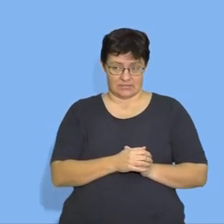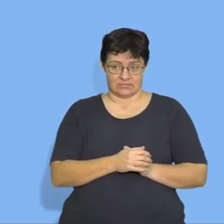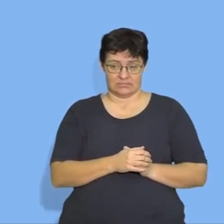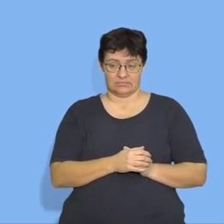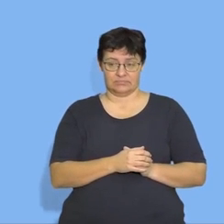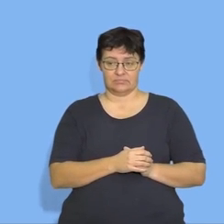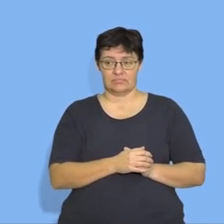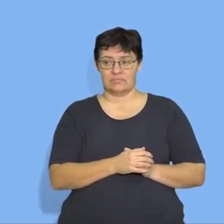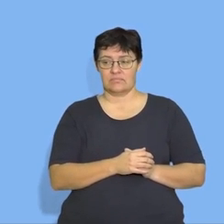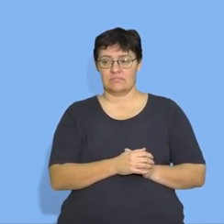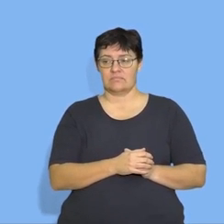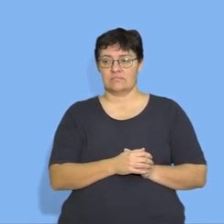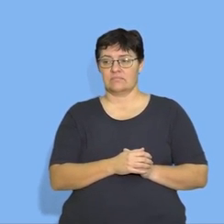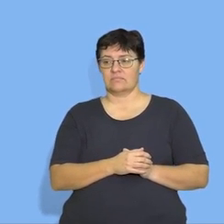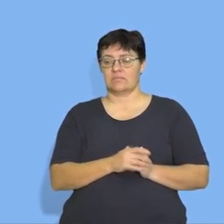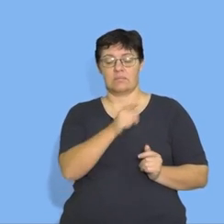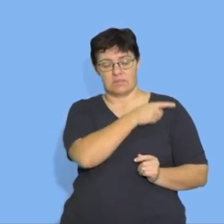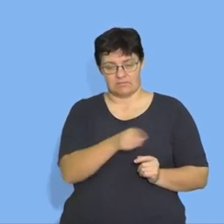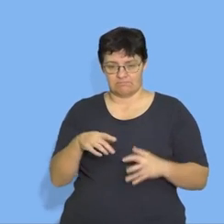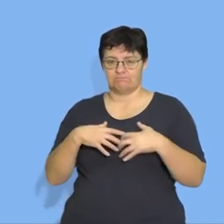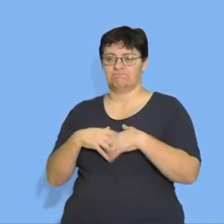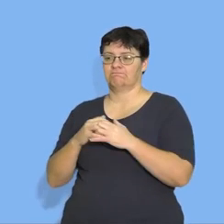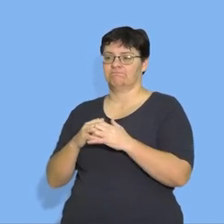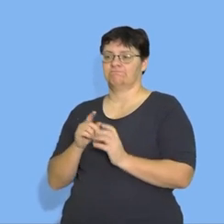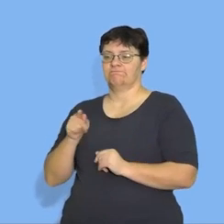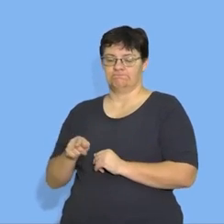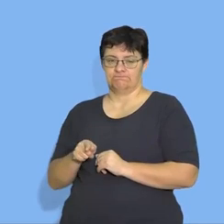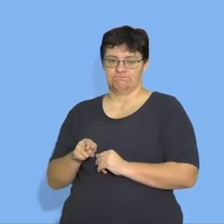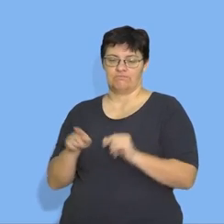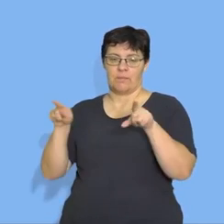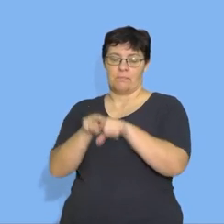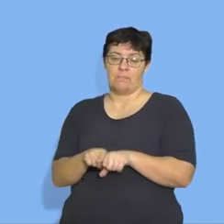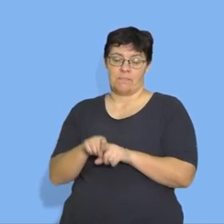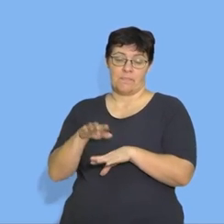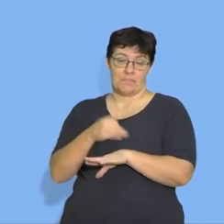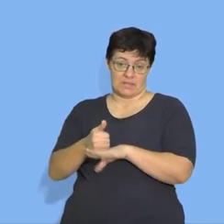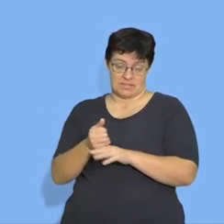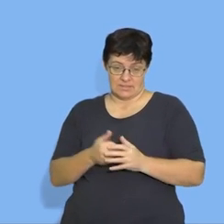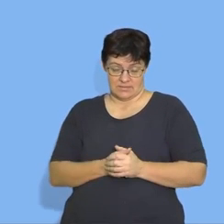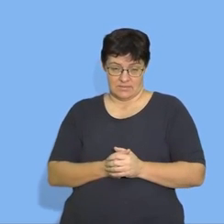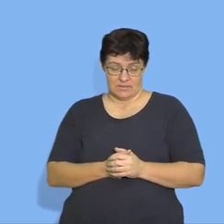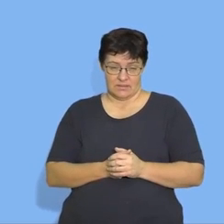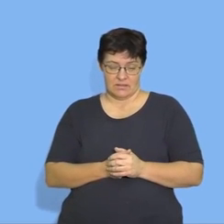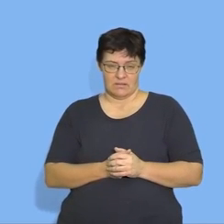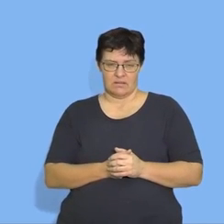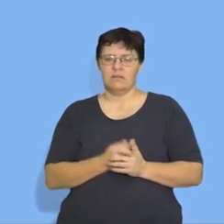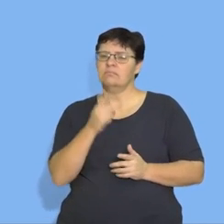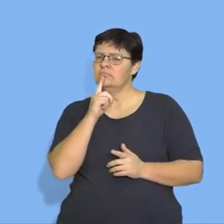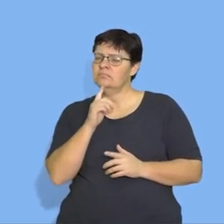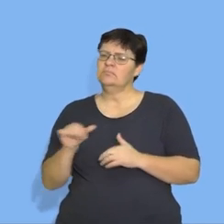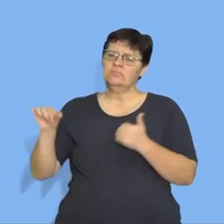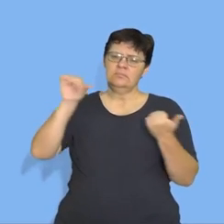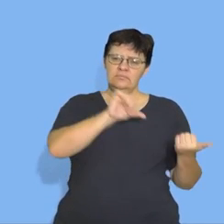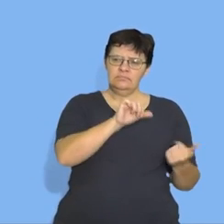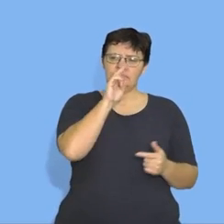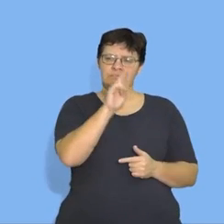loses a proton, it forms a conjugate base, right? Now, if we consider the reverse, take note of